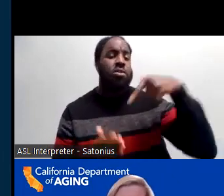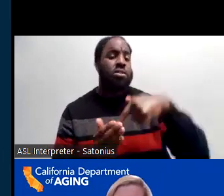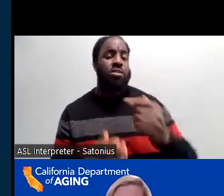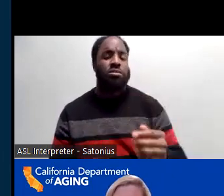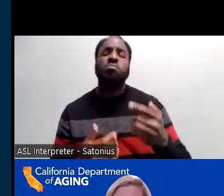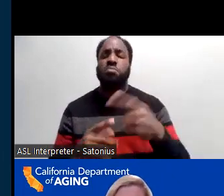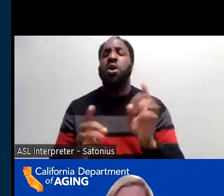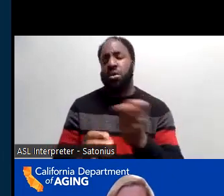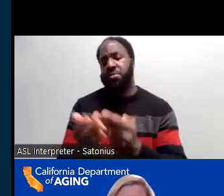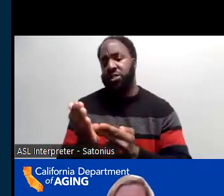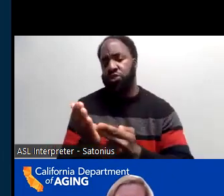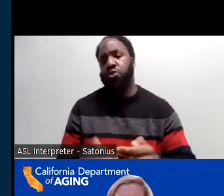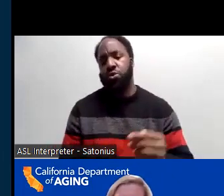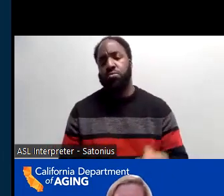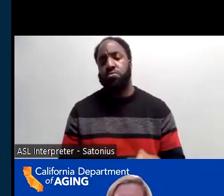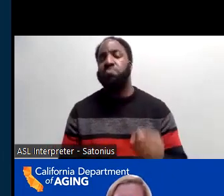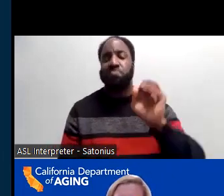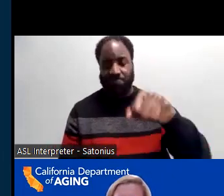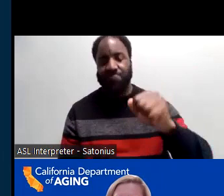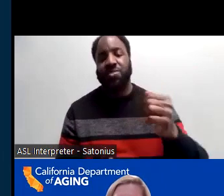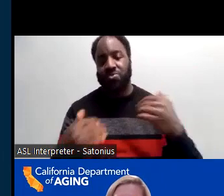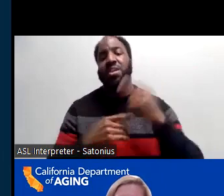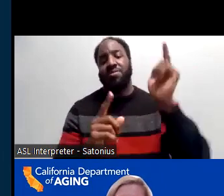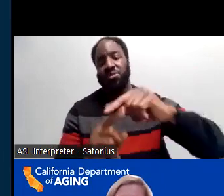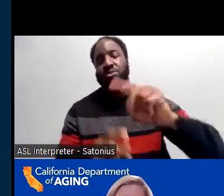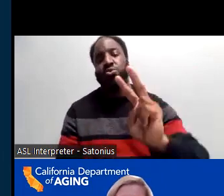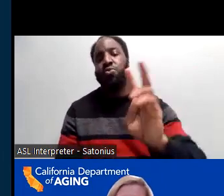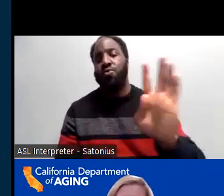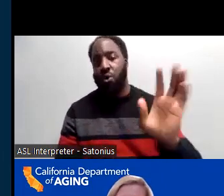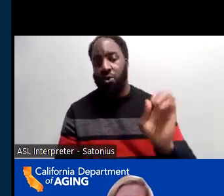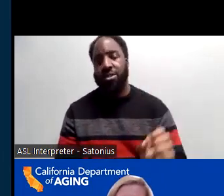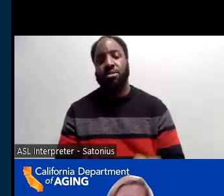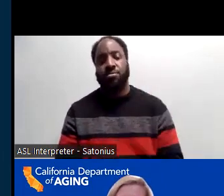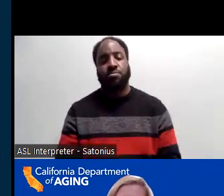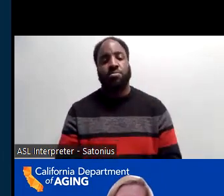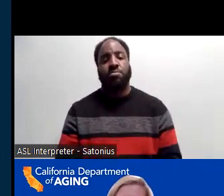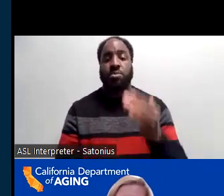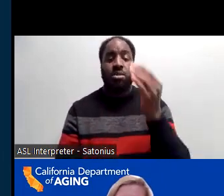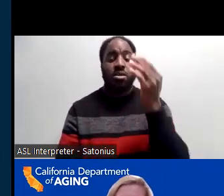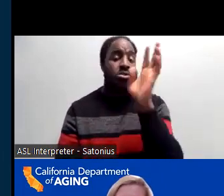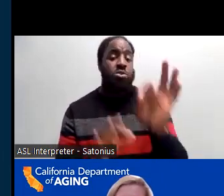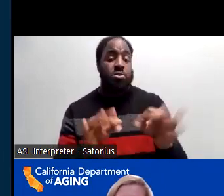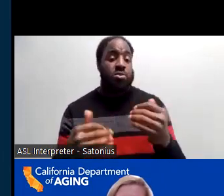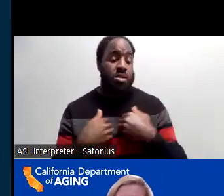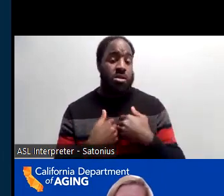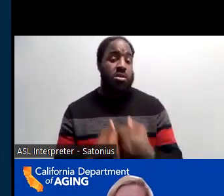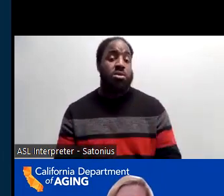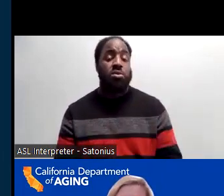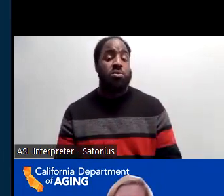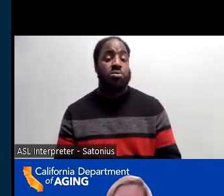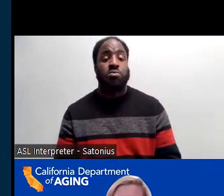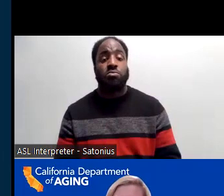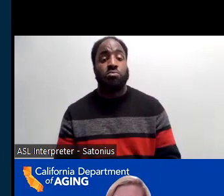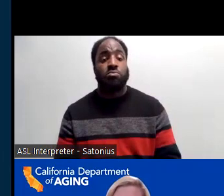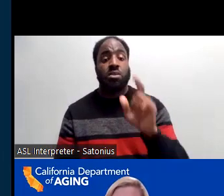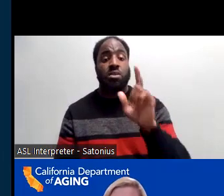that. Yeah, we've got until 2:40. So I don't know if you have queued